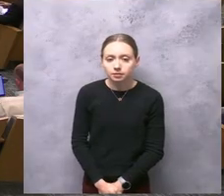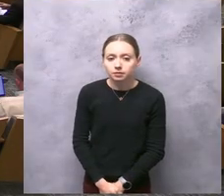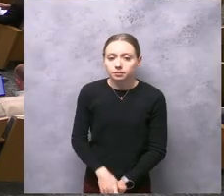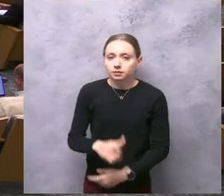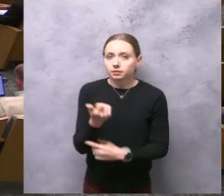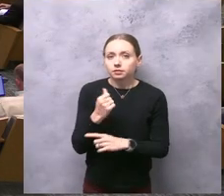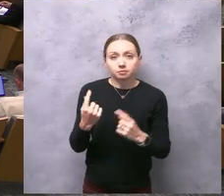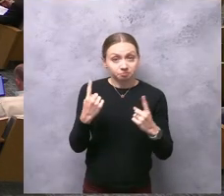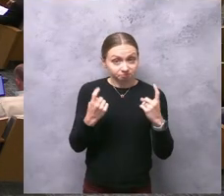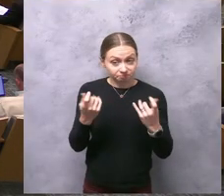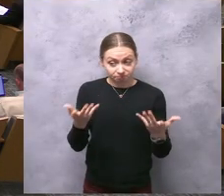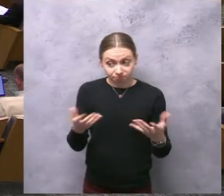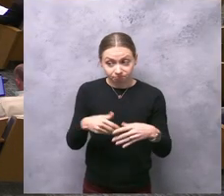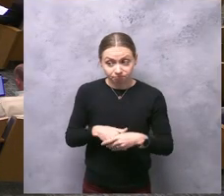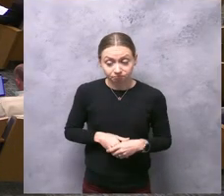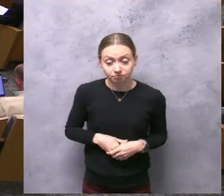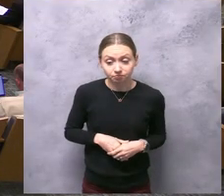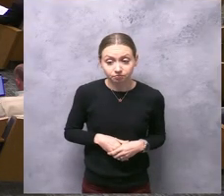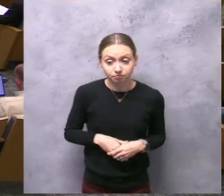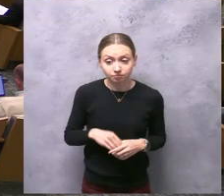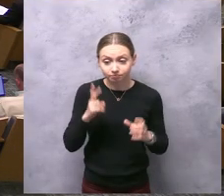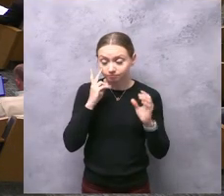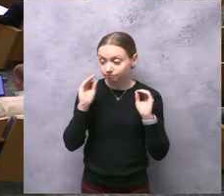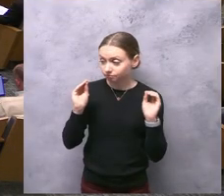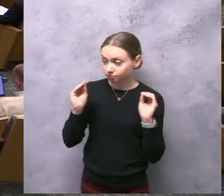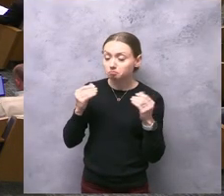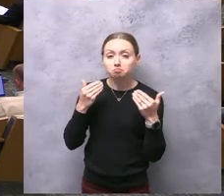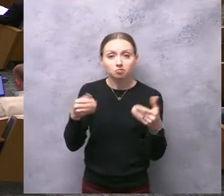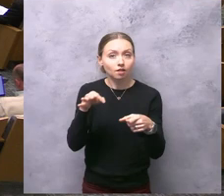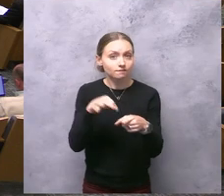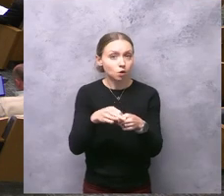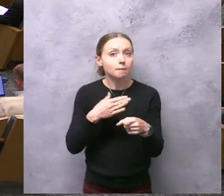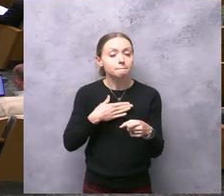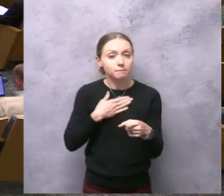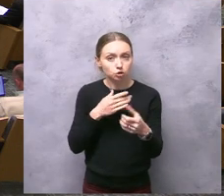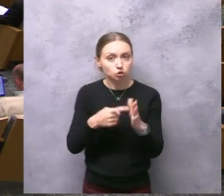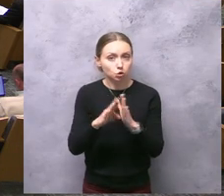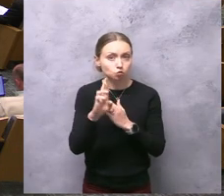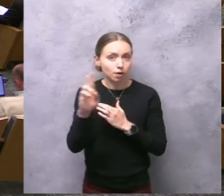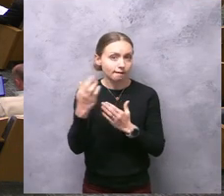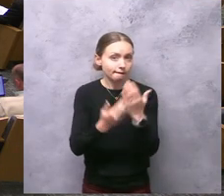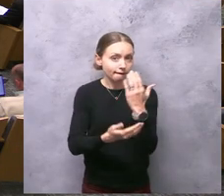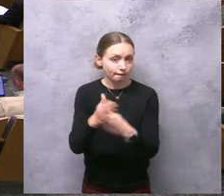Are there any questions at this time? Seeing none, I'll now take a vote. Please signify by raising your right hand.